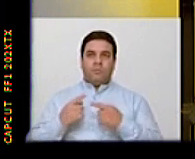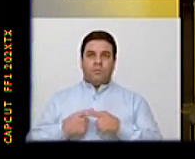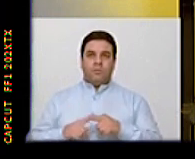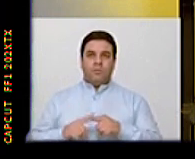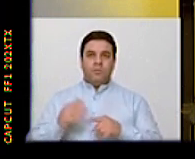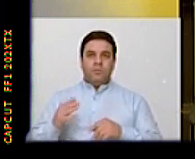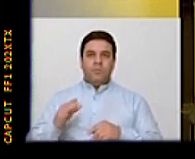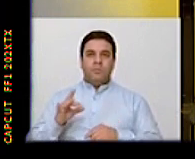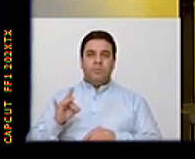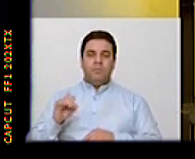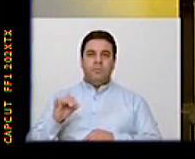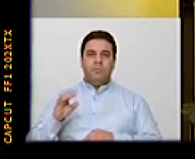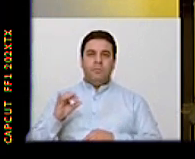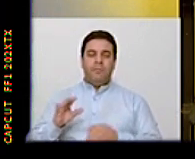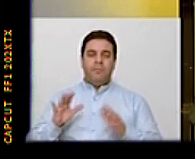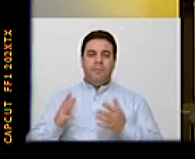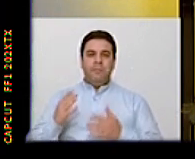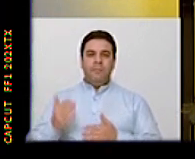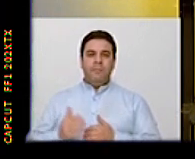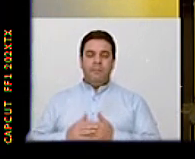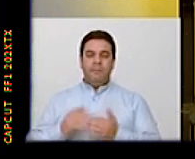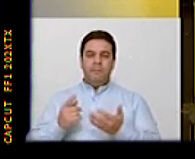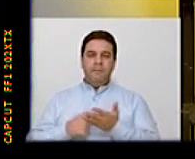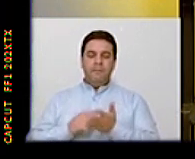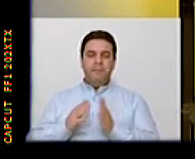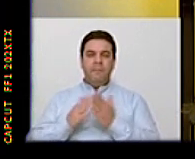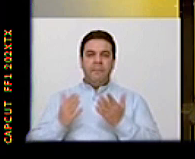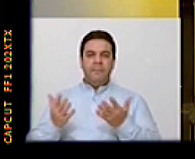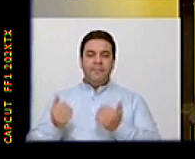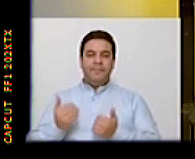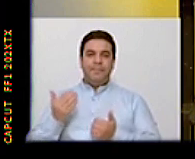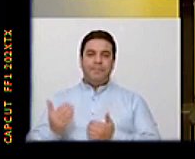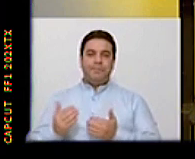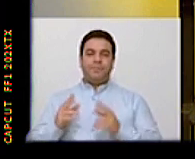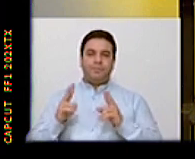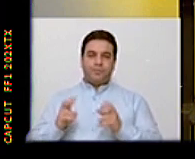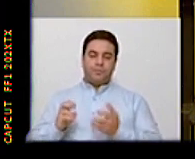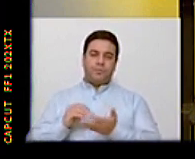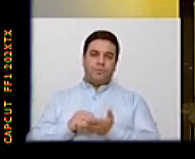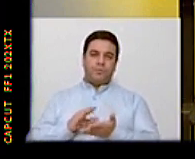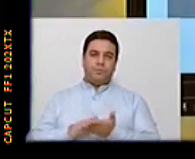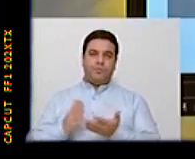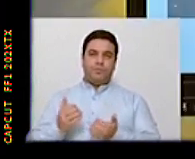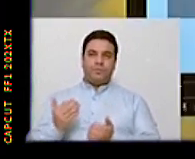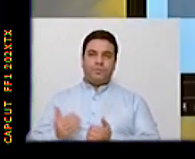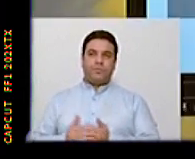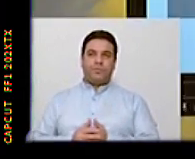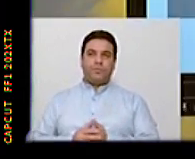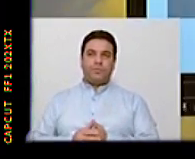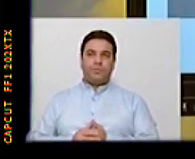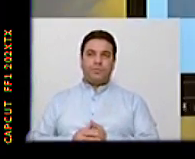texnikada rezonans hodisasi. Daftar kitobingizni olib, mavzuni yozib oling.